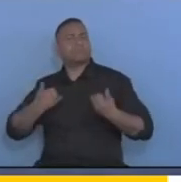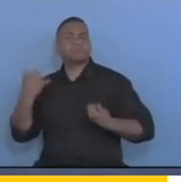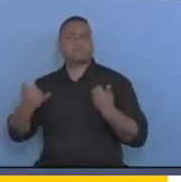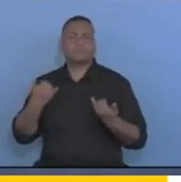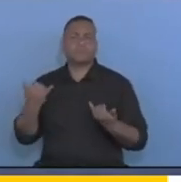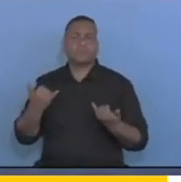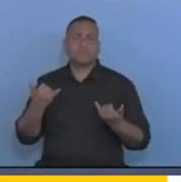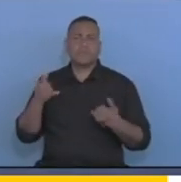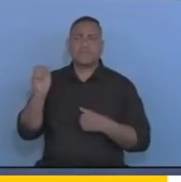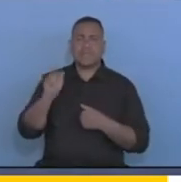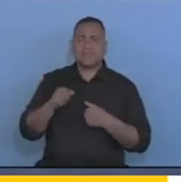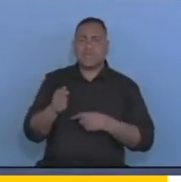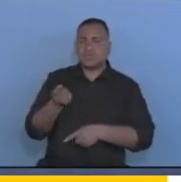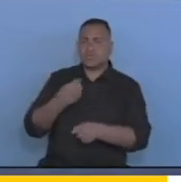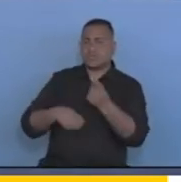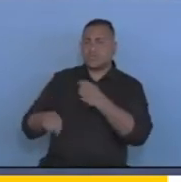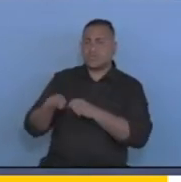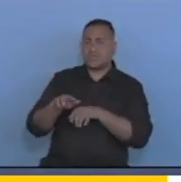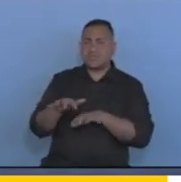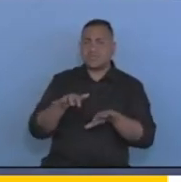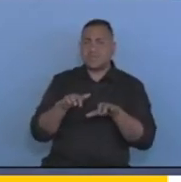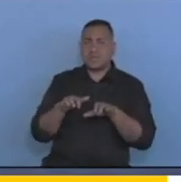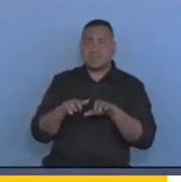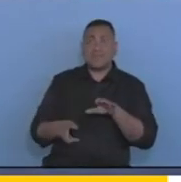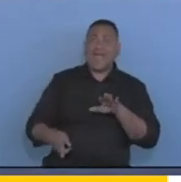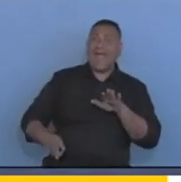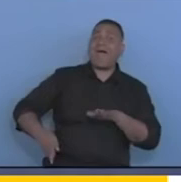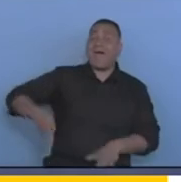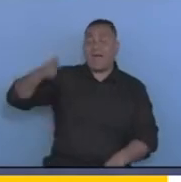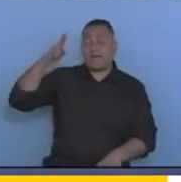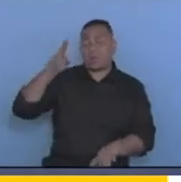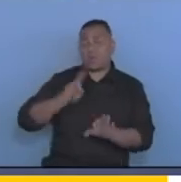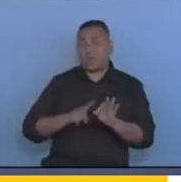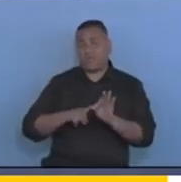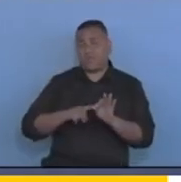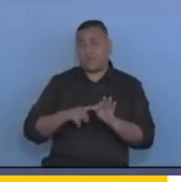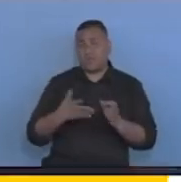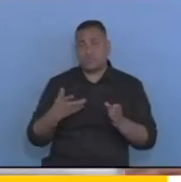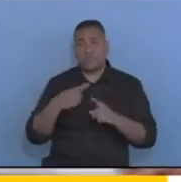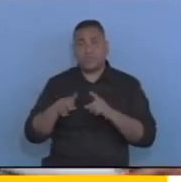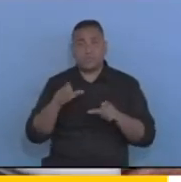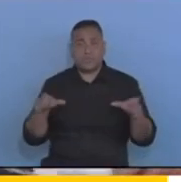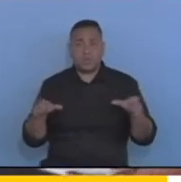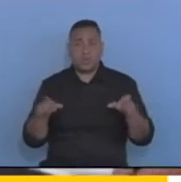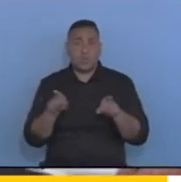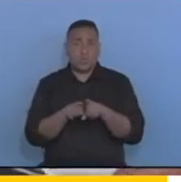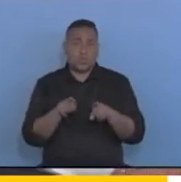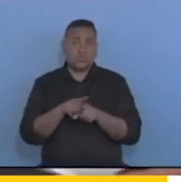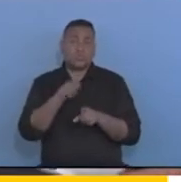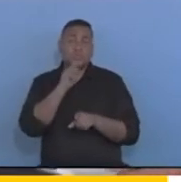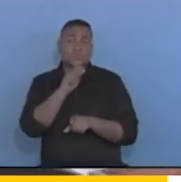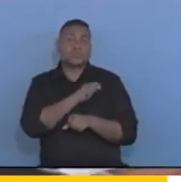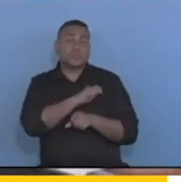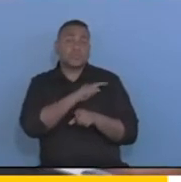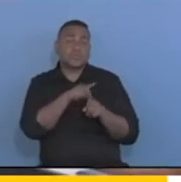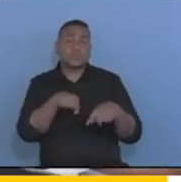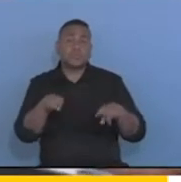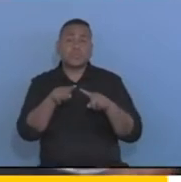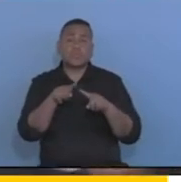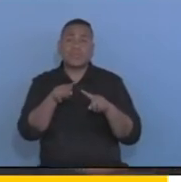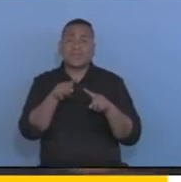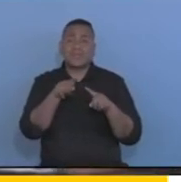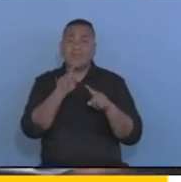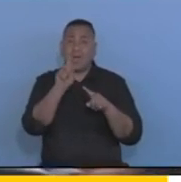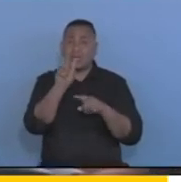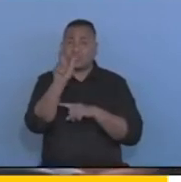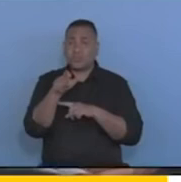test is the highest qualification for an artisan. For artisan, and exactly. And really, one prep student that I have